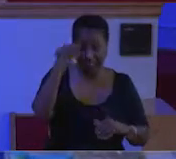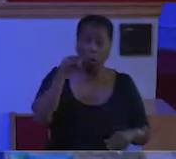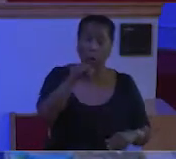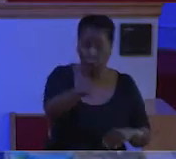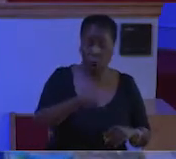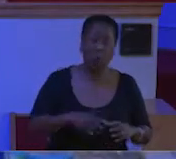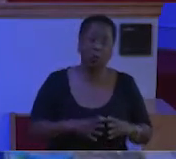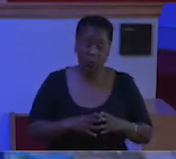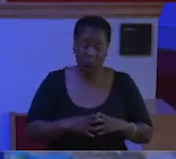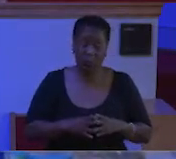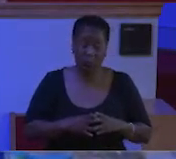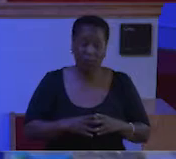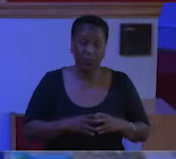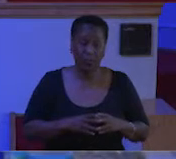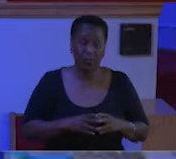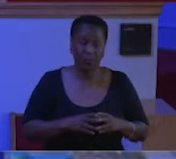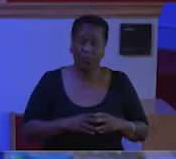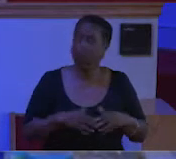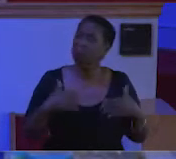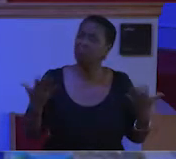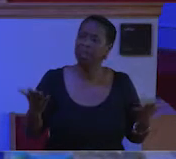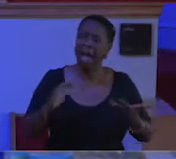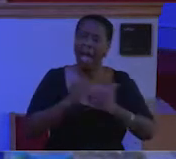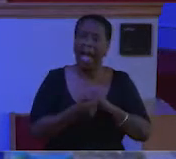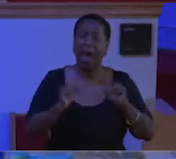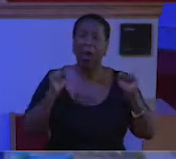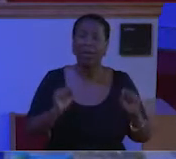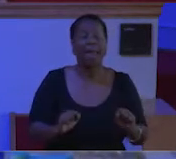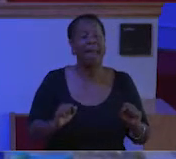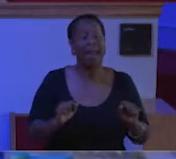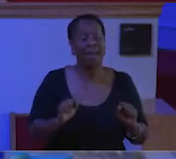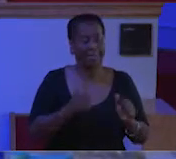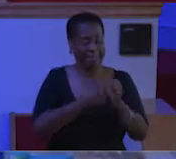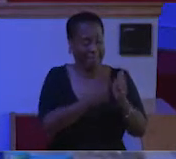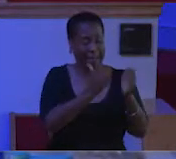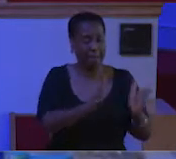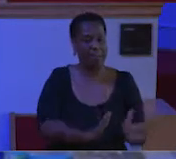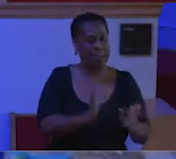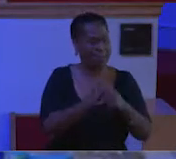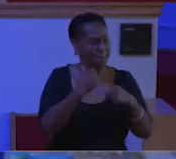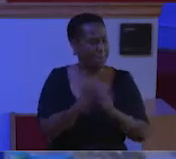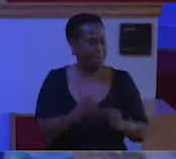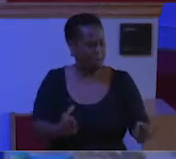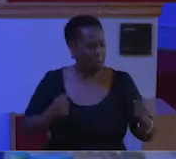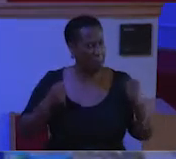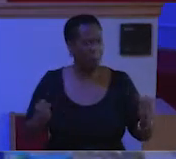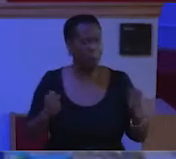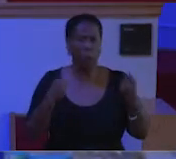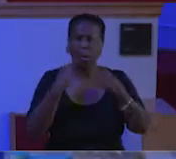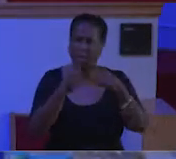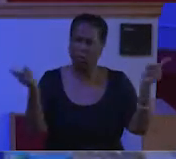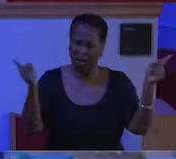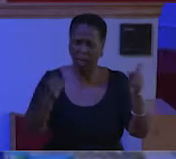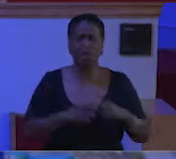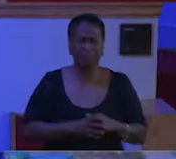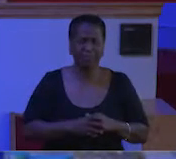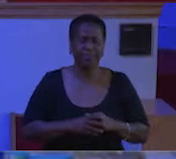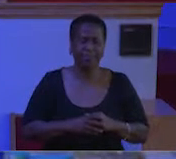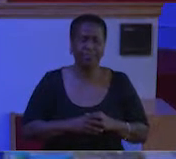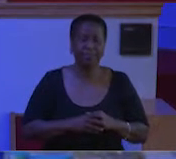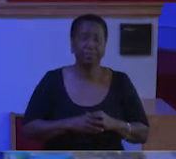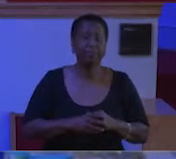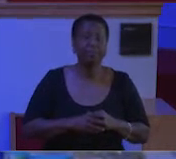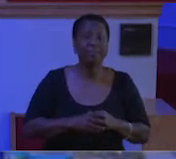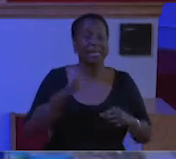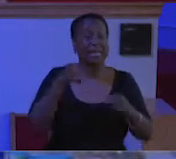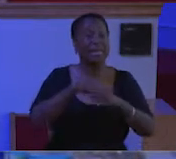you. So how can the apostle make such a bold declaration in